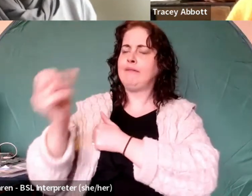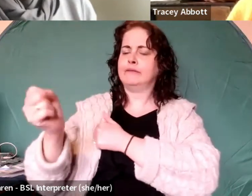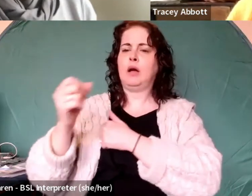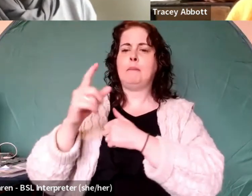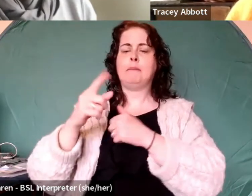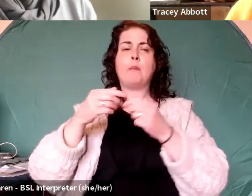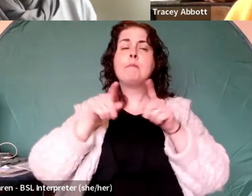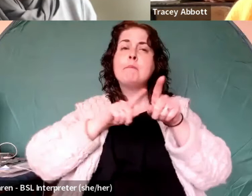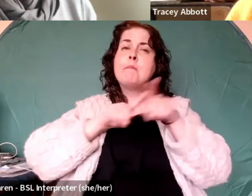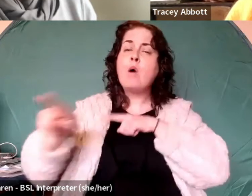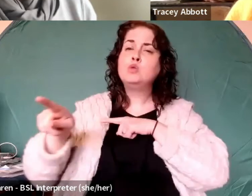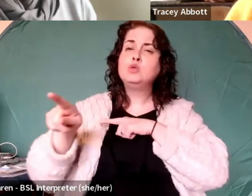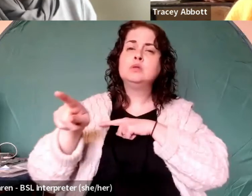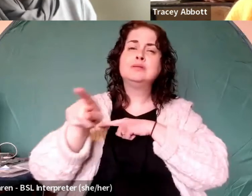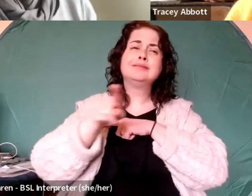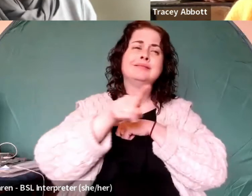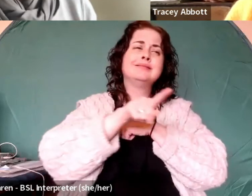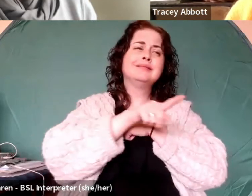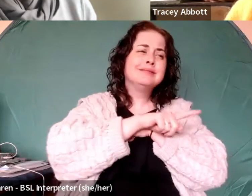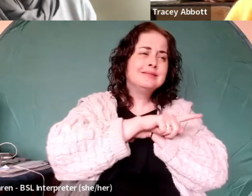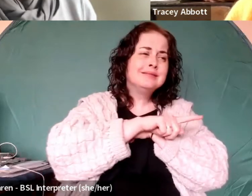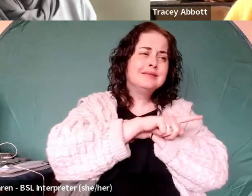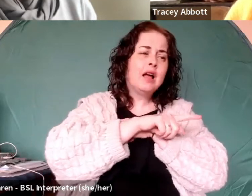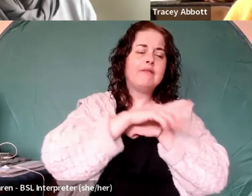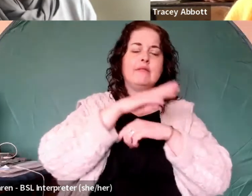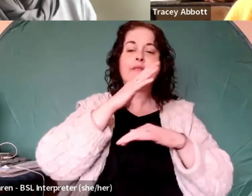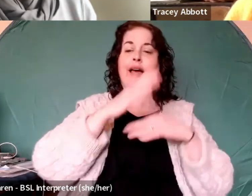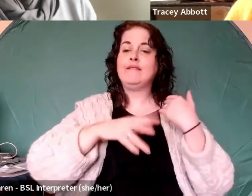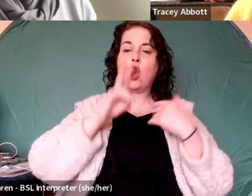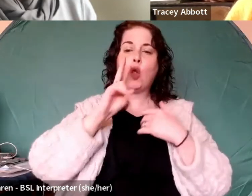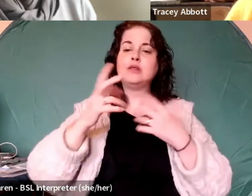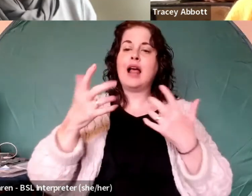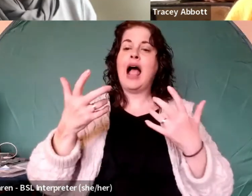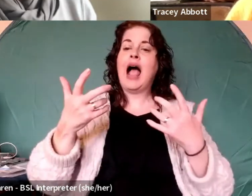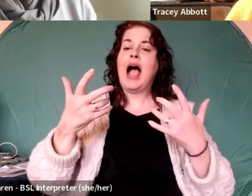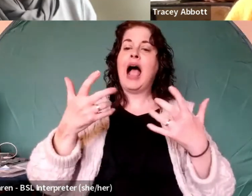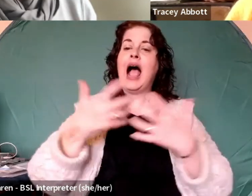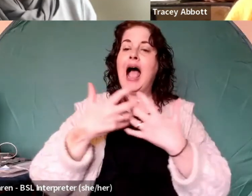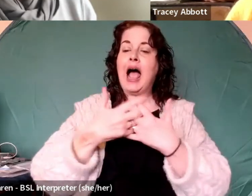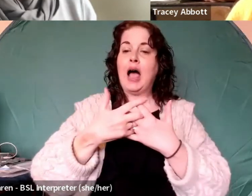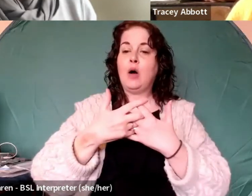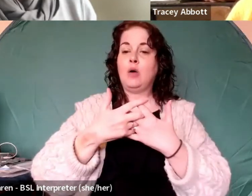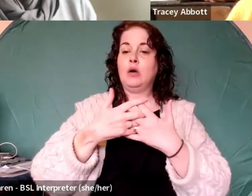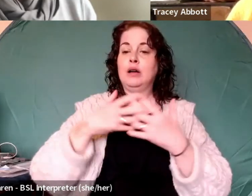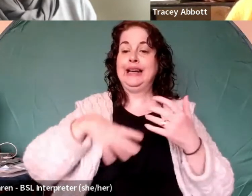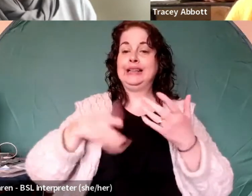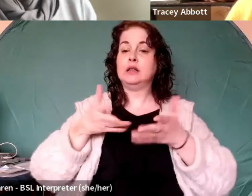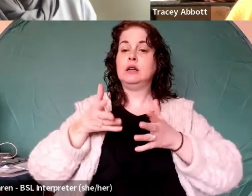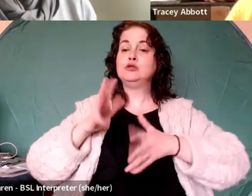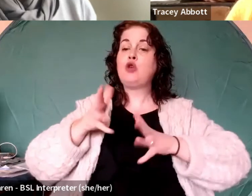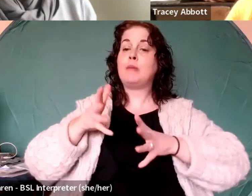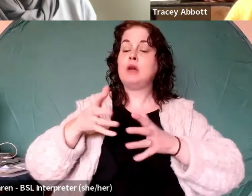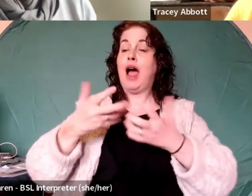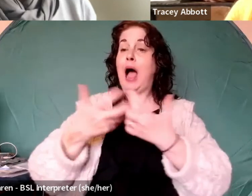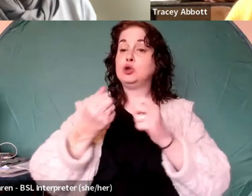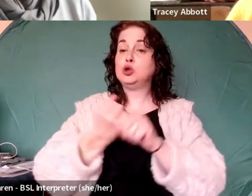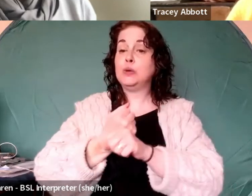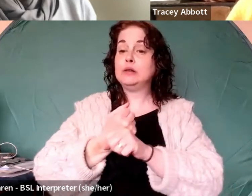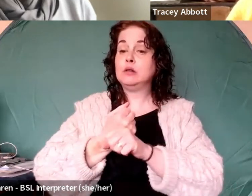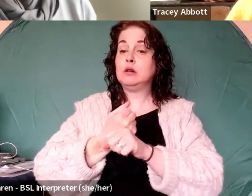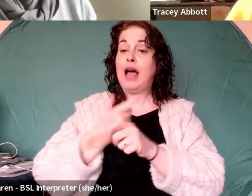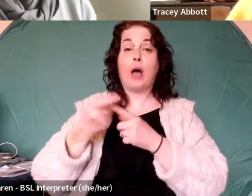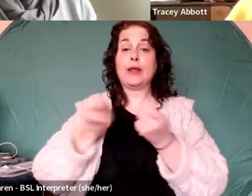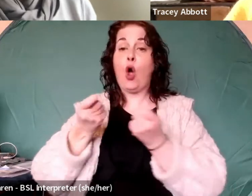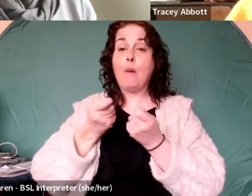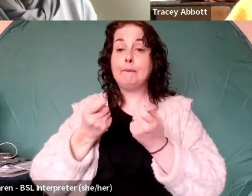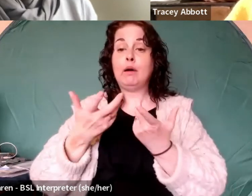the majority haven't actually looked at how, if somebody says they need a BSL interpreter, they would cope with that,